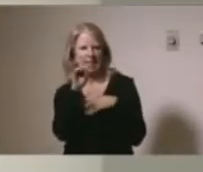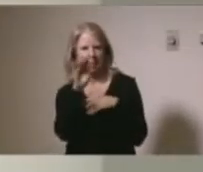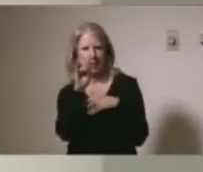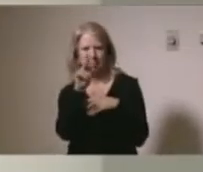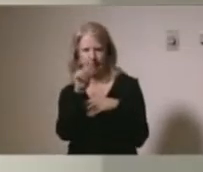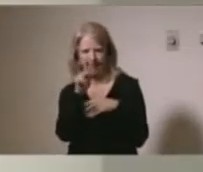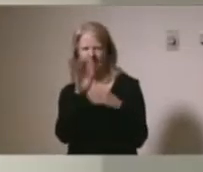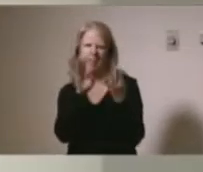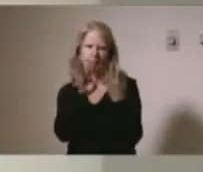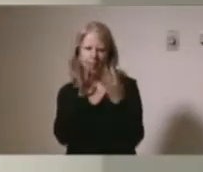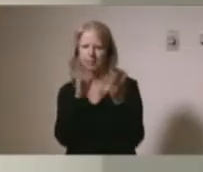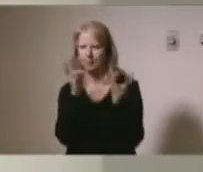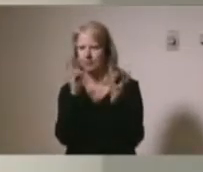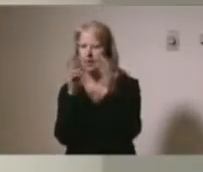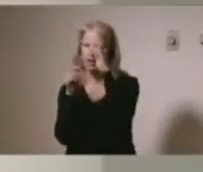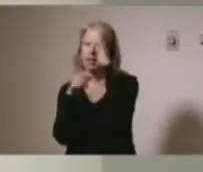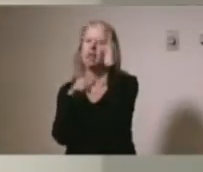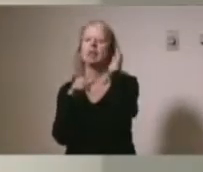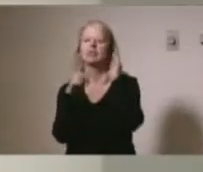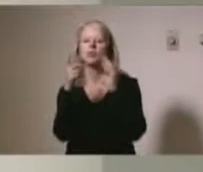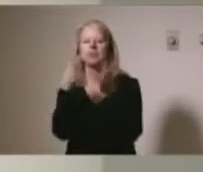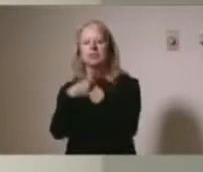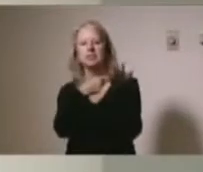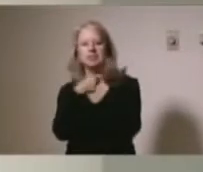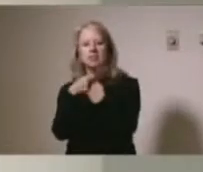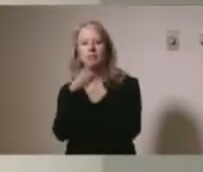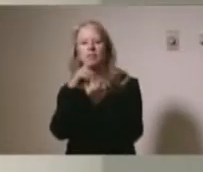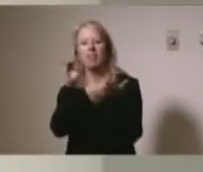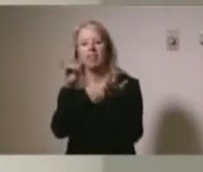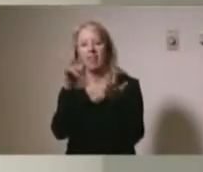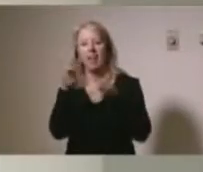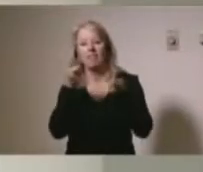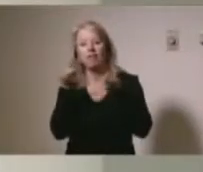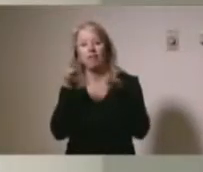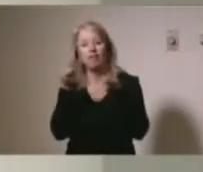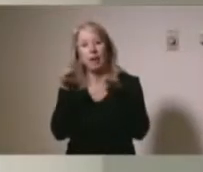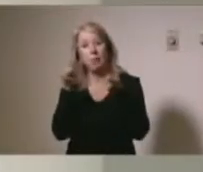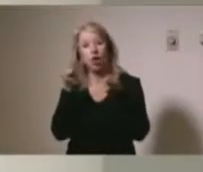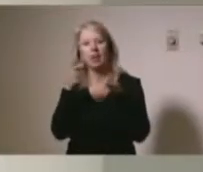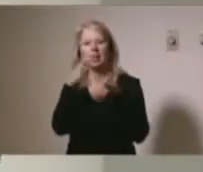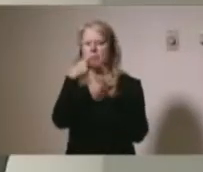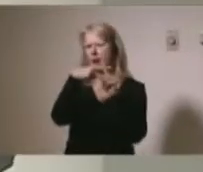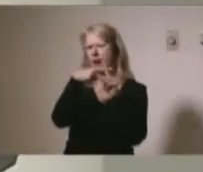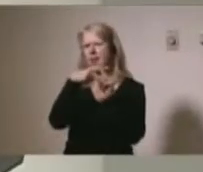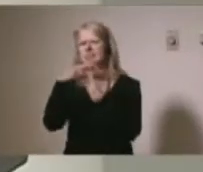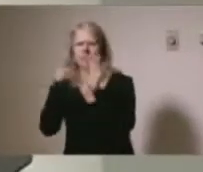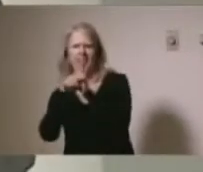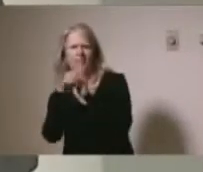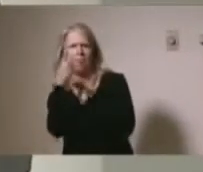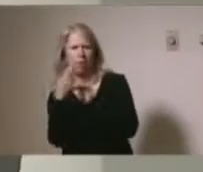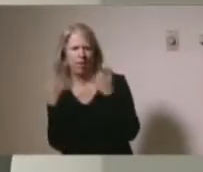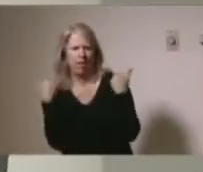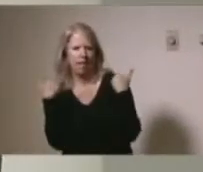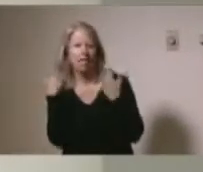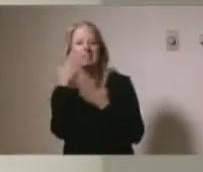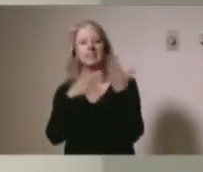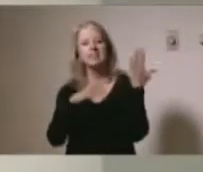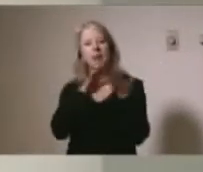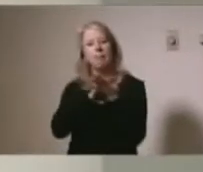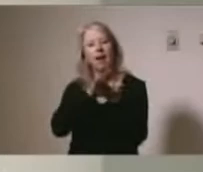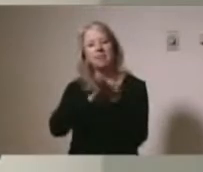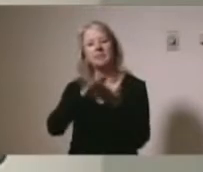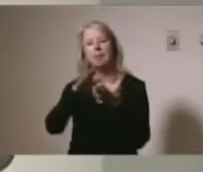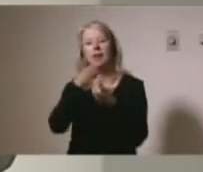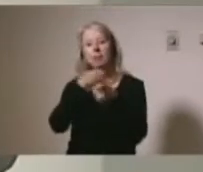you speak to, the governance framework is either a positive or a negative. Some academics and professionals